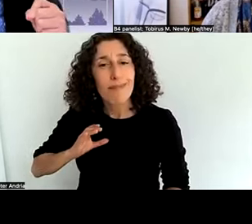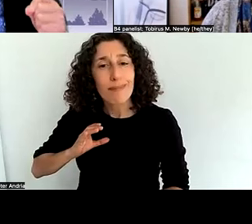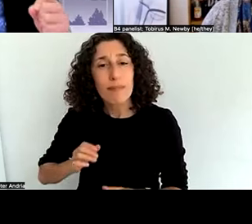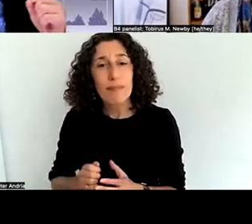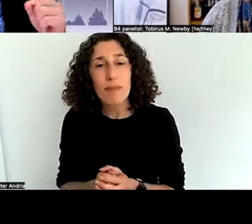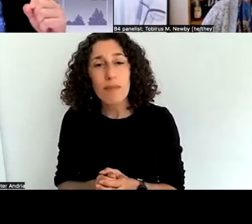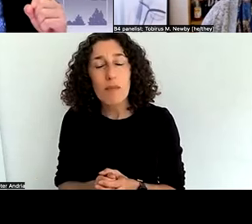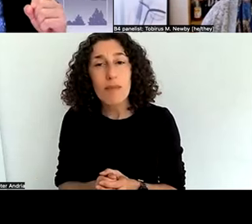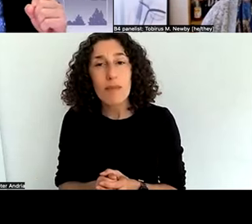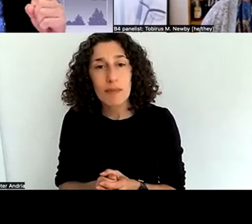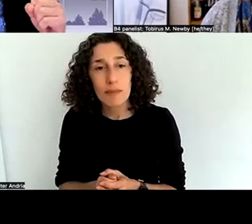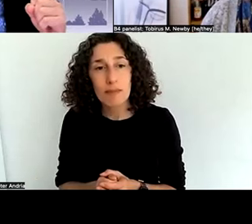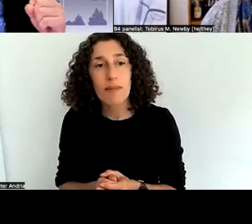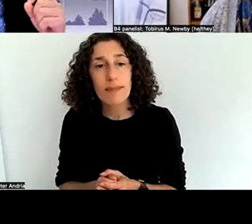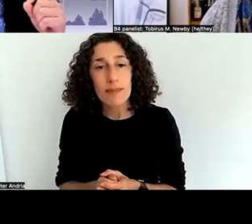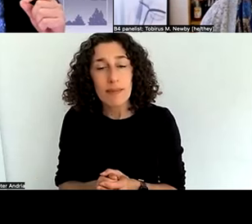and ways that I can,